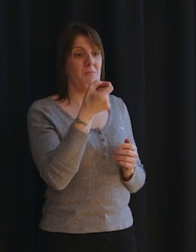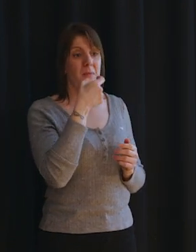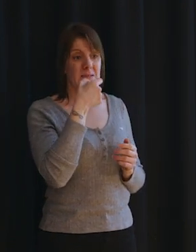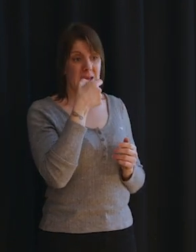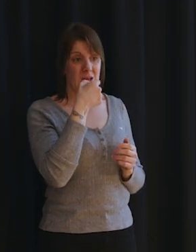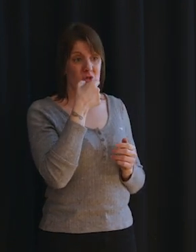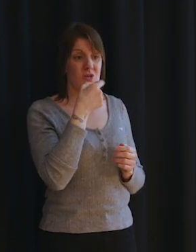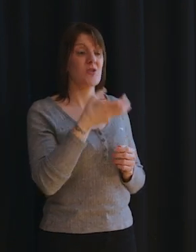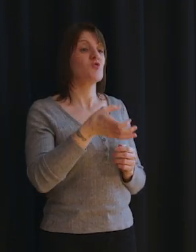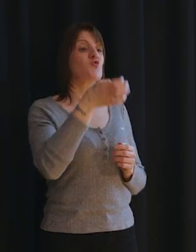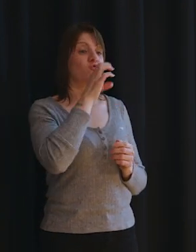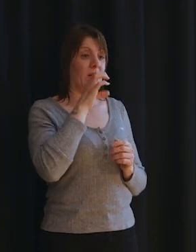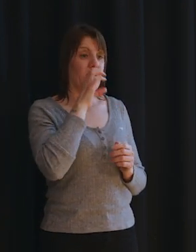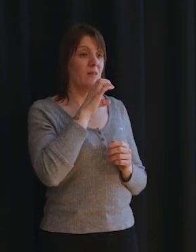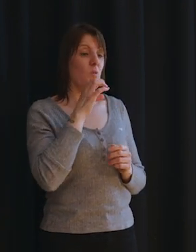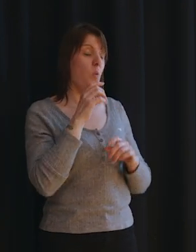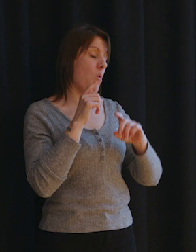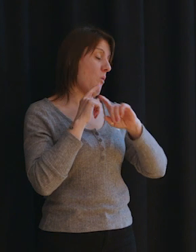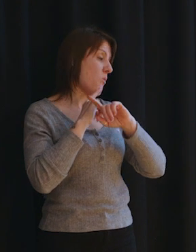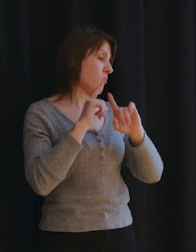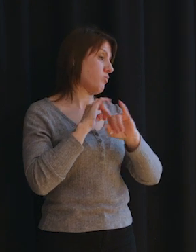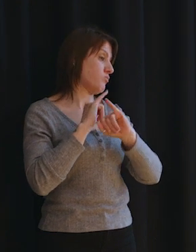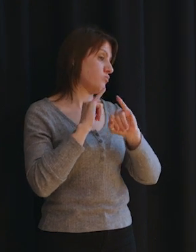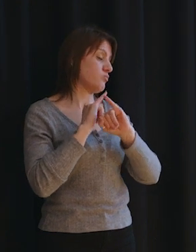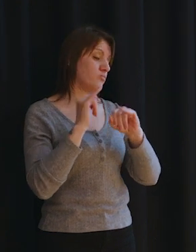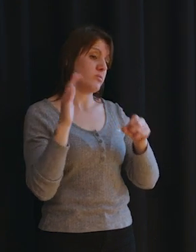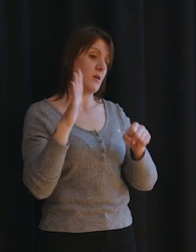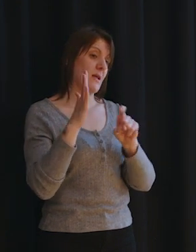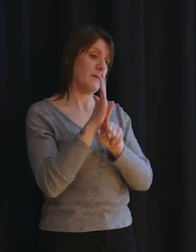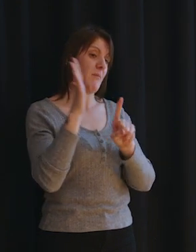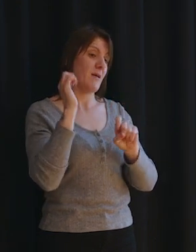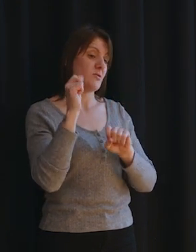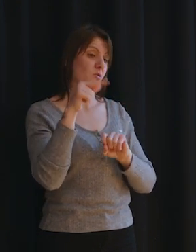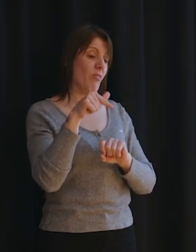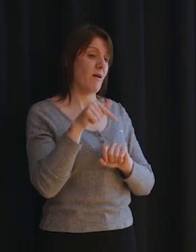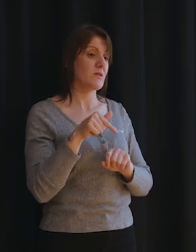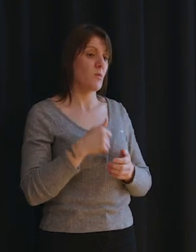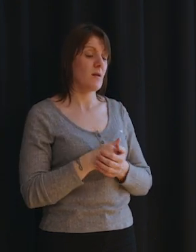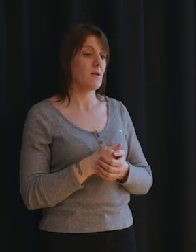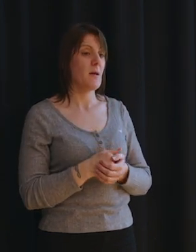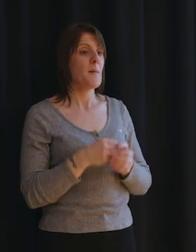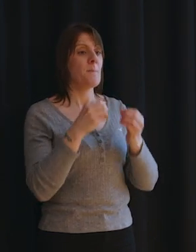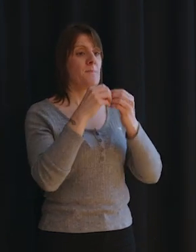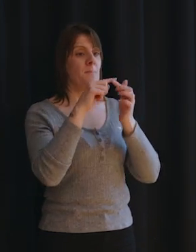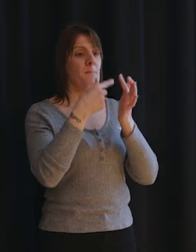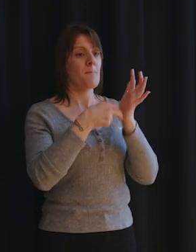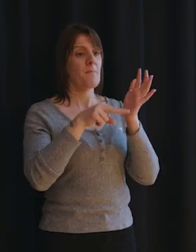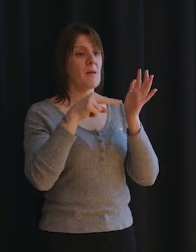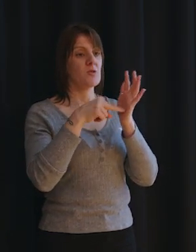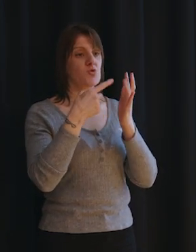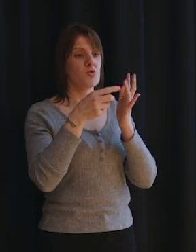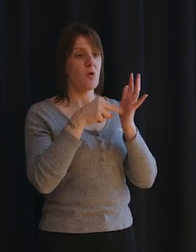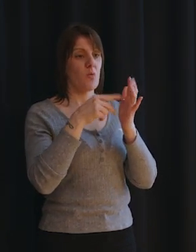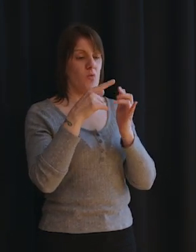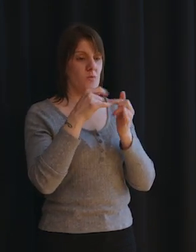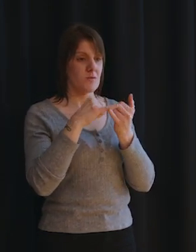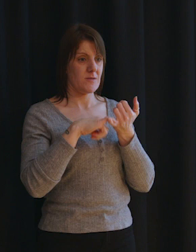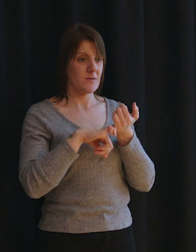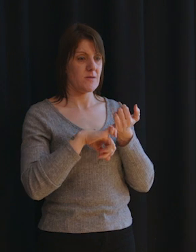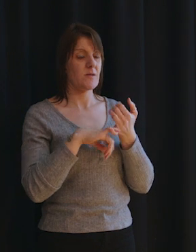kind of a negative impact on that as well. So benzos, anti-anxiety